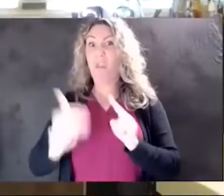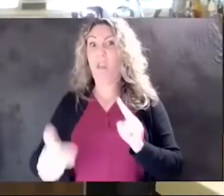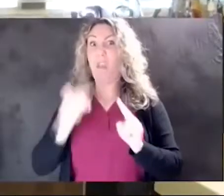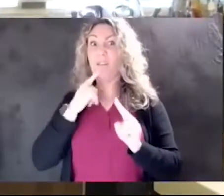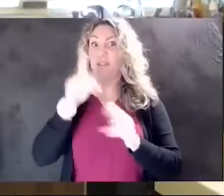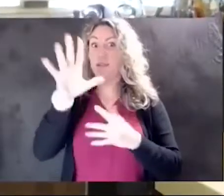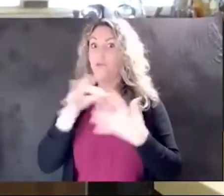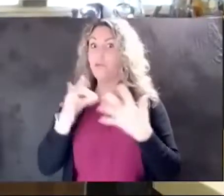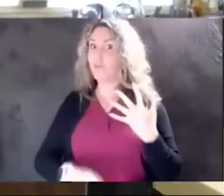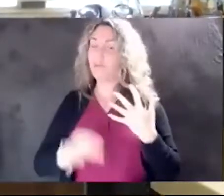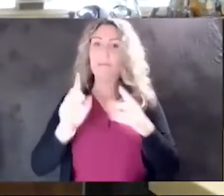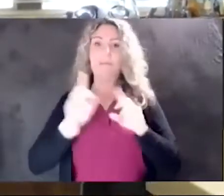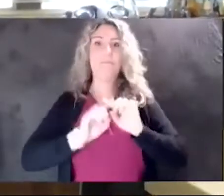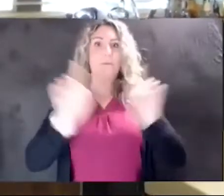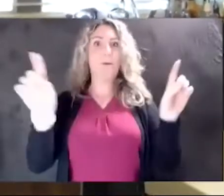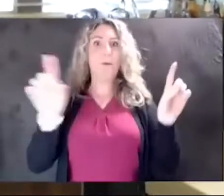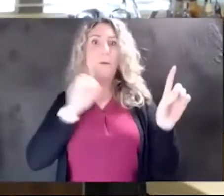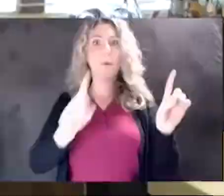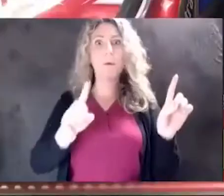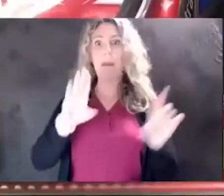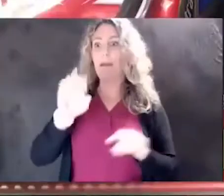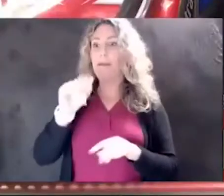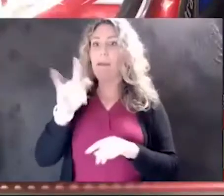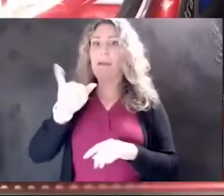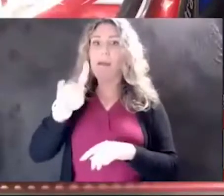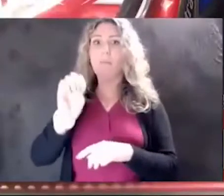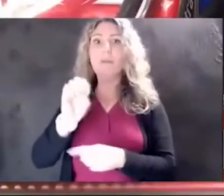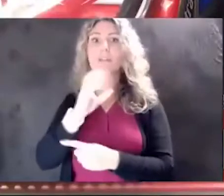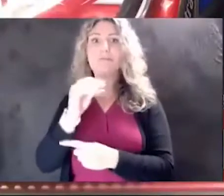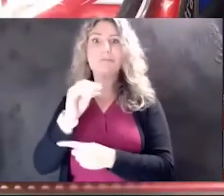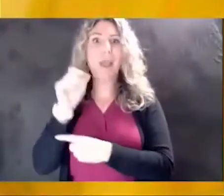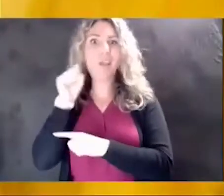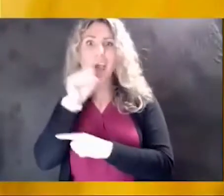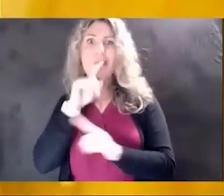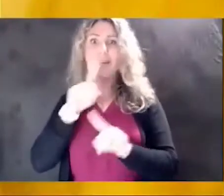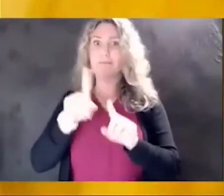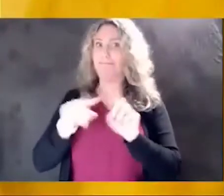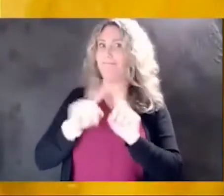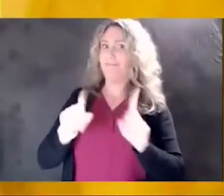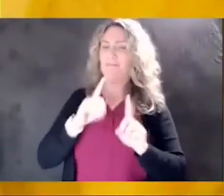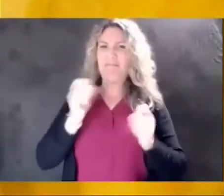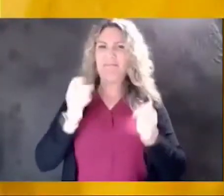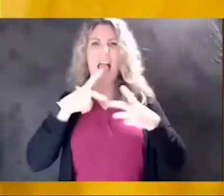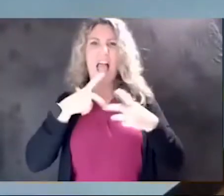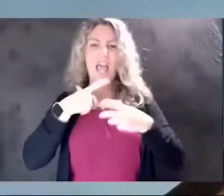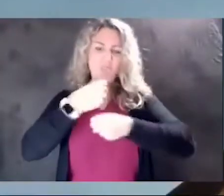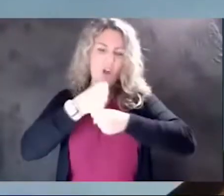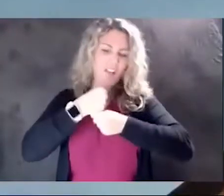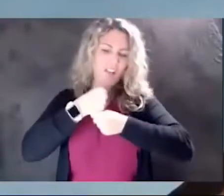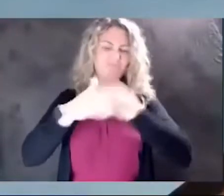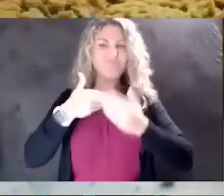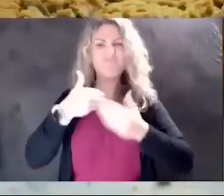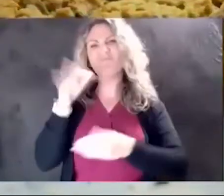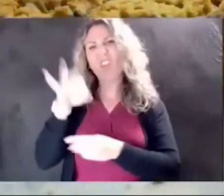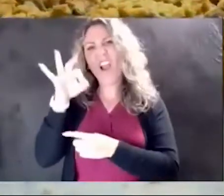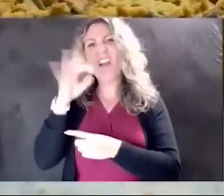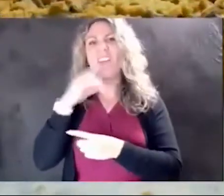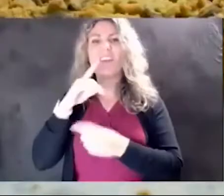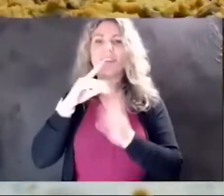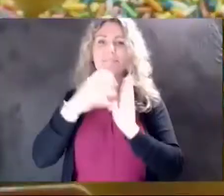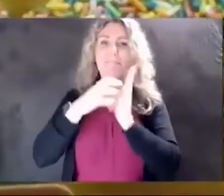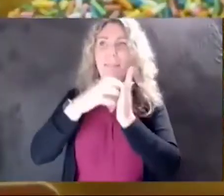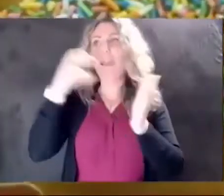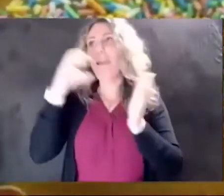different. Cabbage and carrots weren't on the menu. A lot of processed foods, a lot of fried foods, cakes and